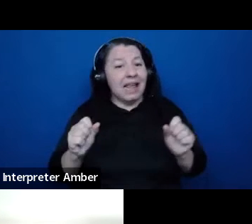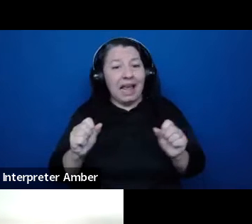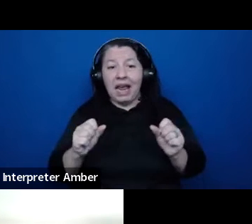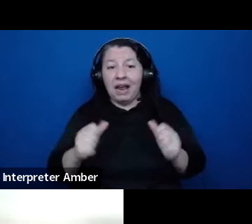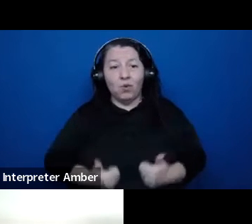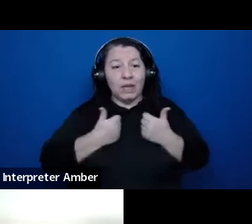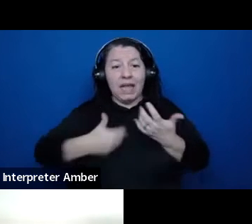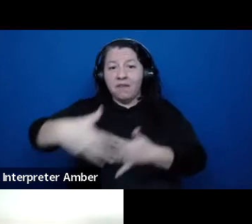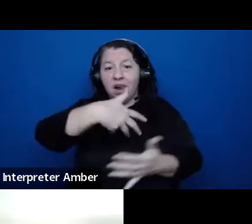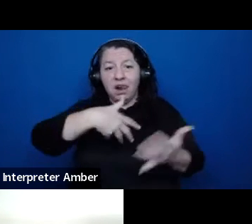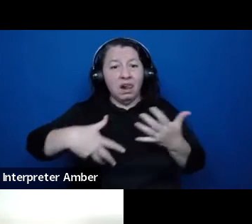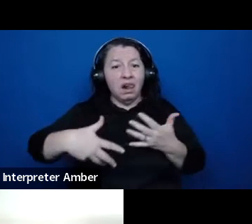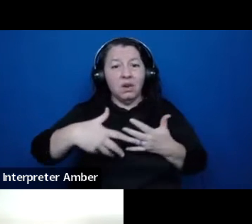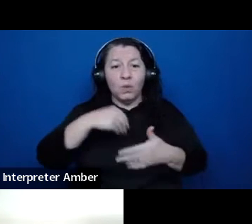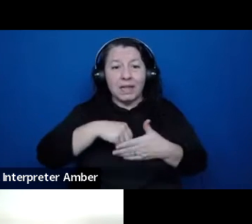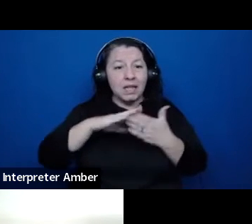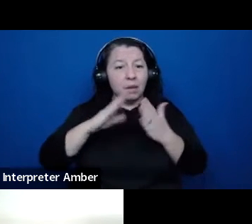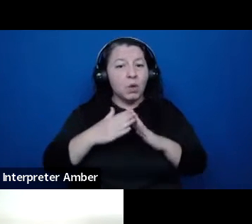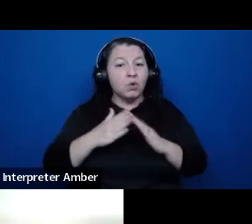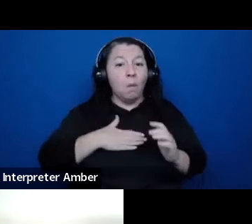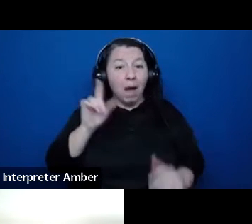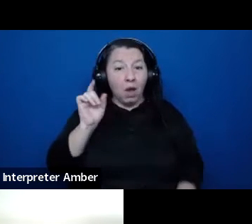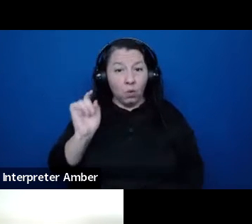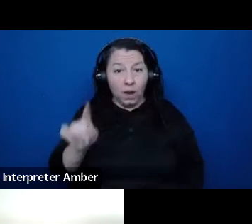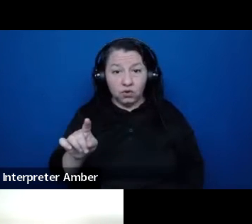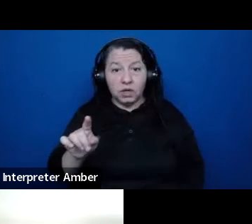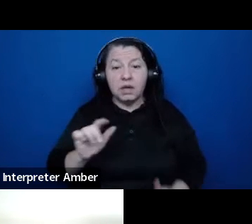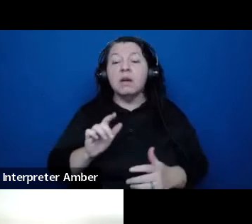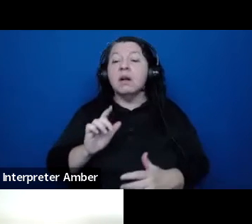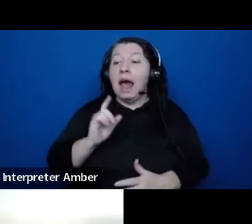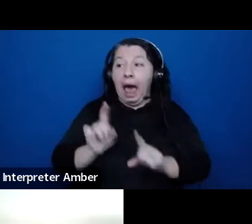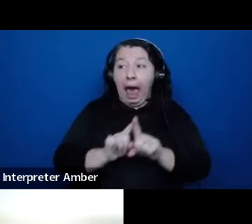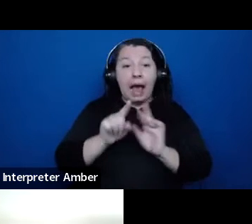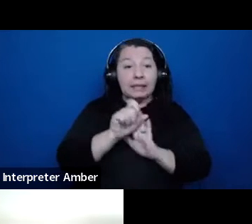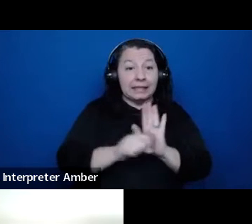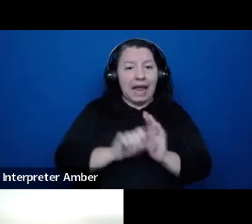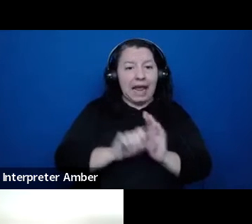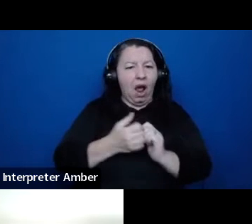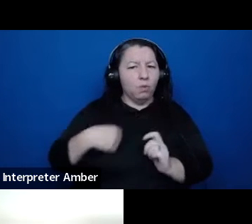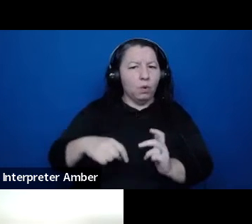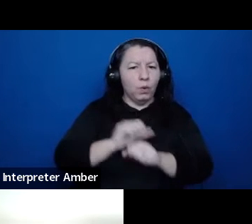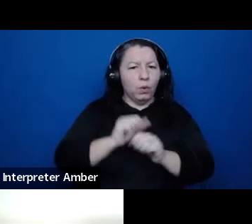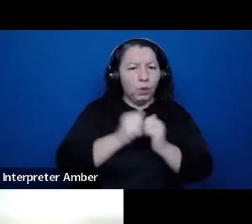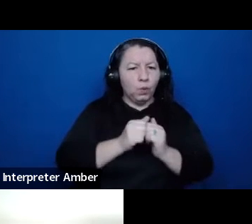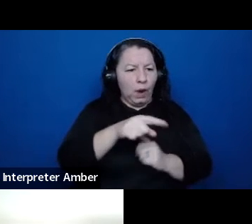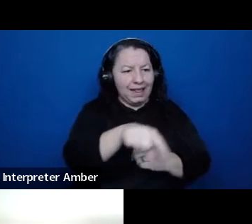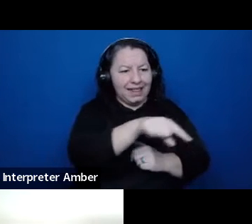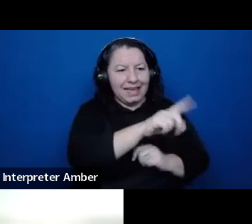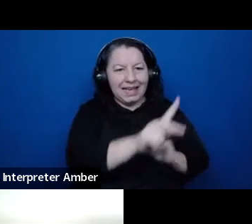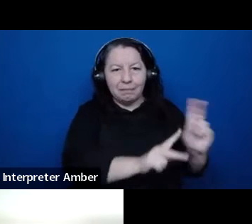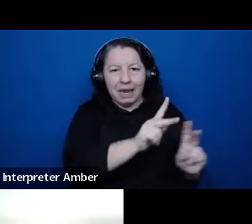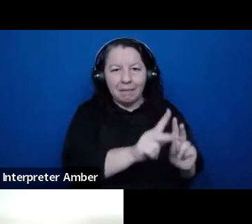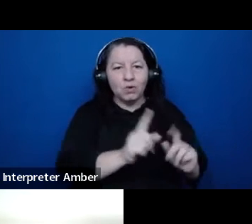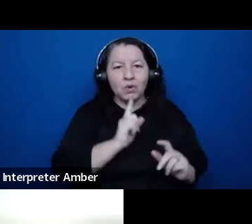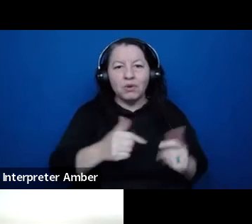are we as a state working with those individuals to make sure that they have the right